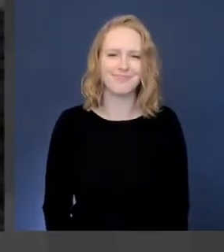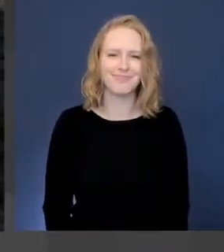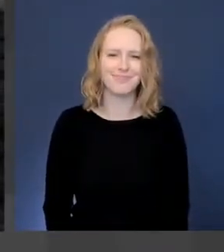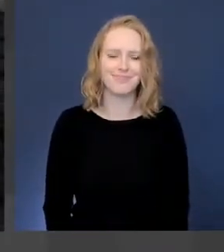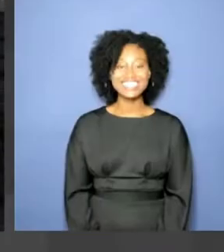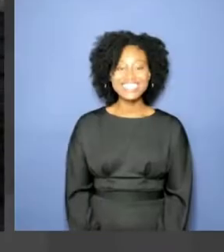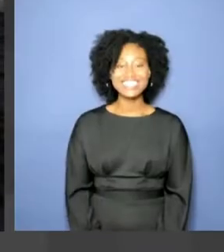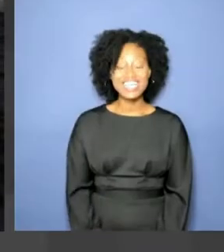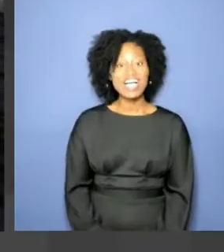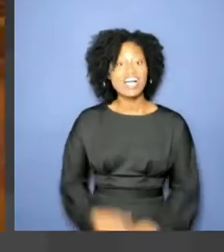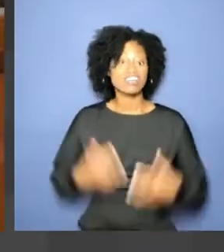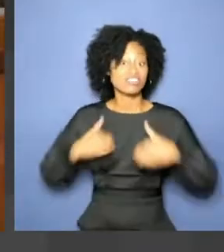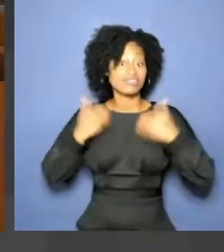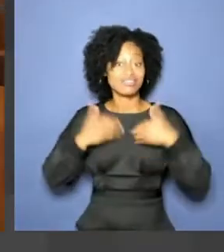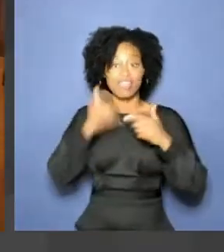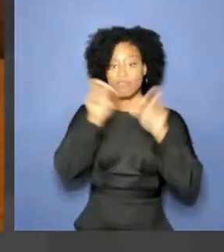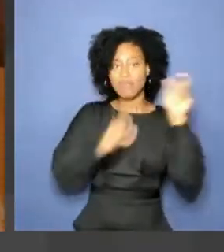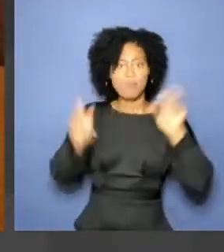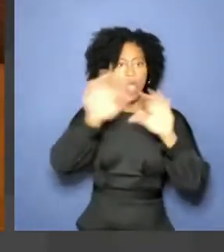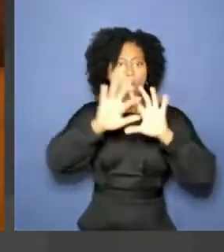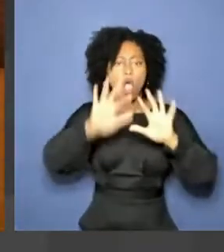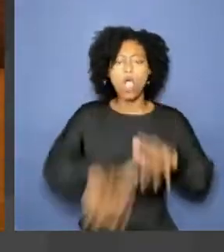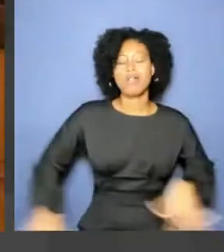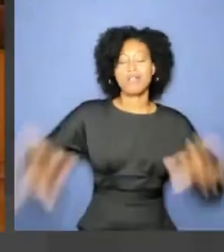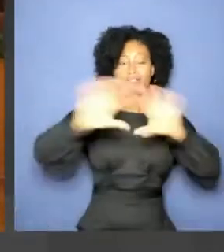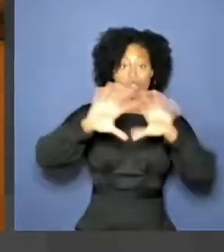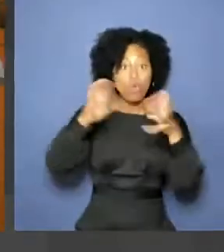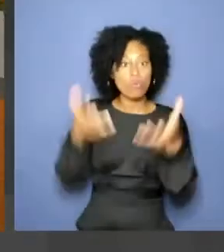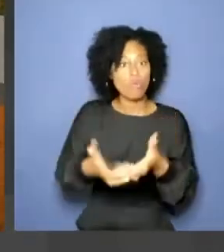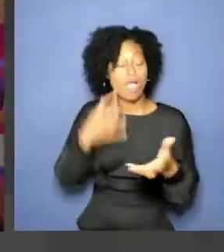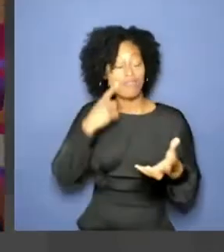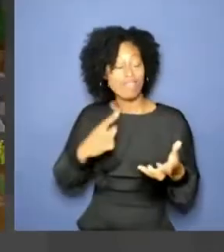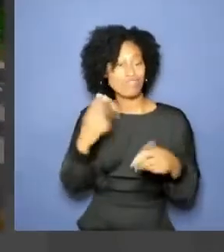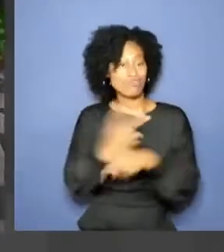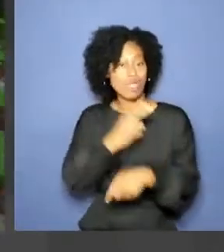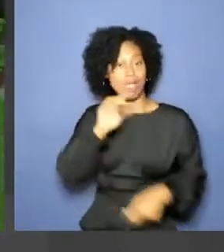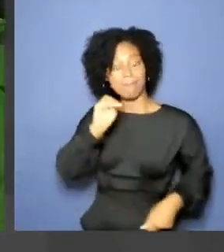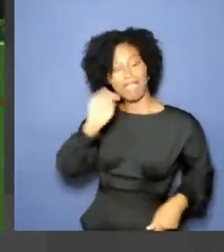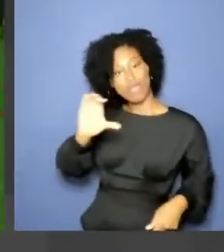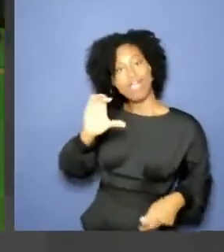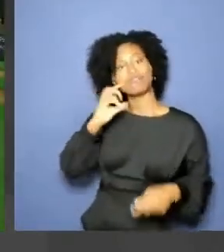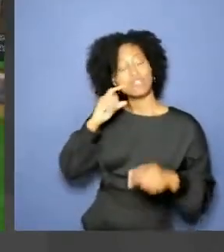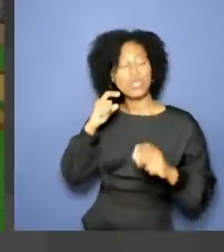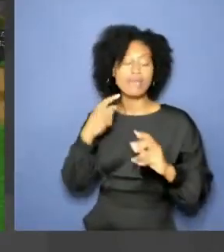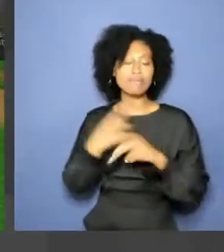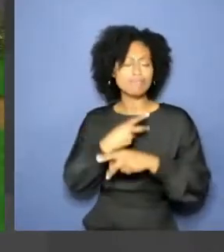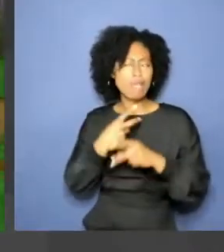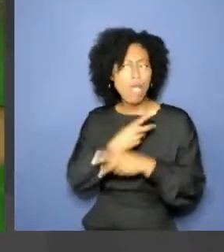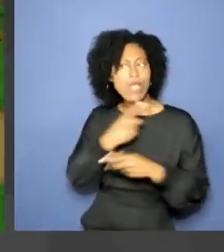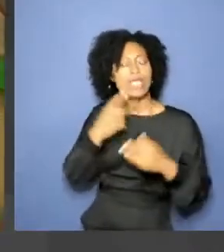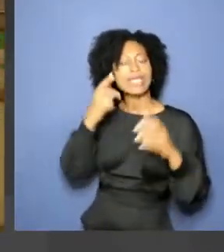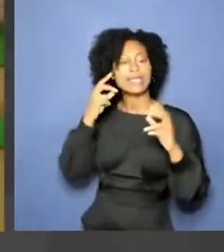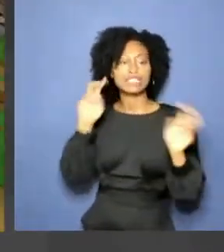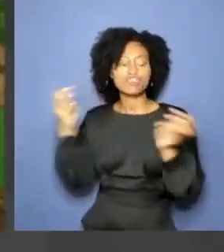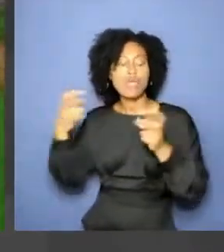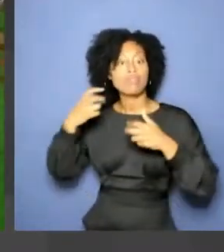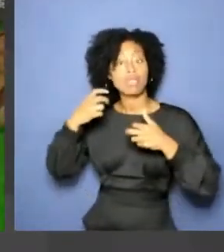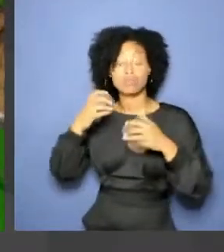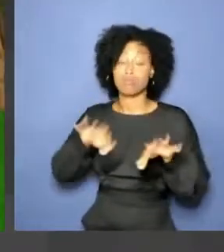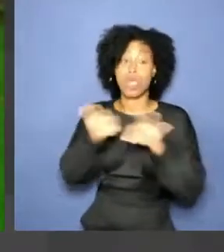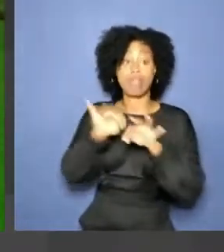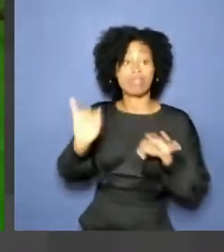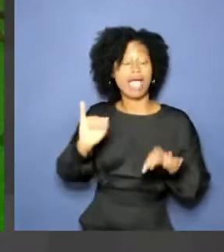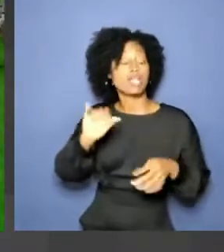Young people all over the world are using Minecraft to explore issues that matter like social justice, climate change, and